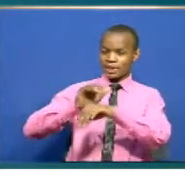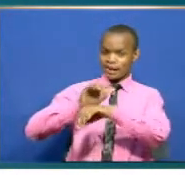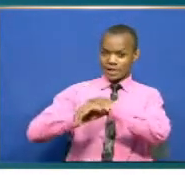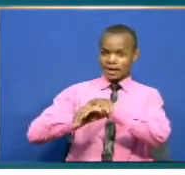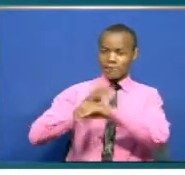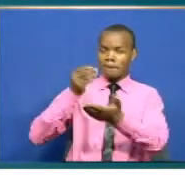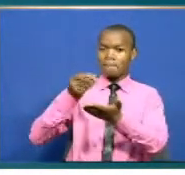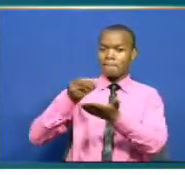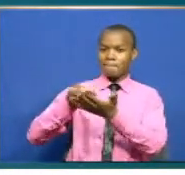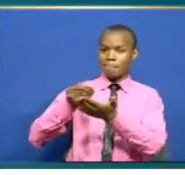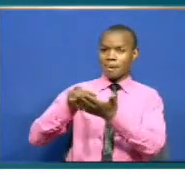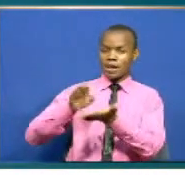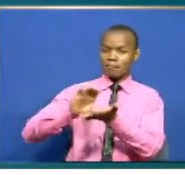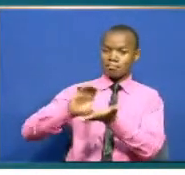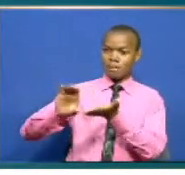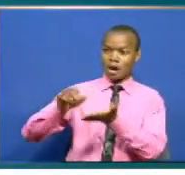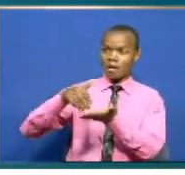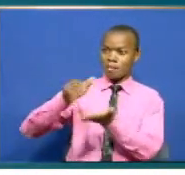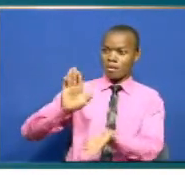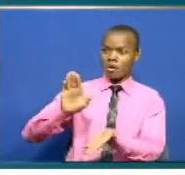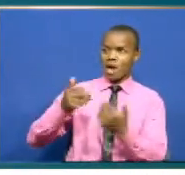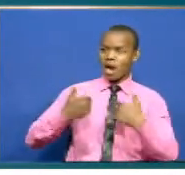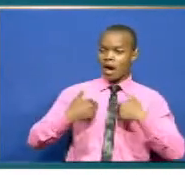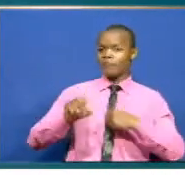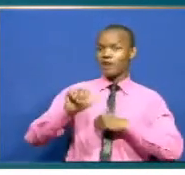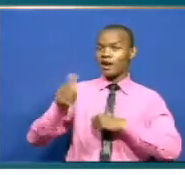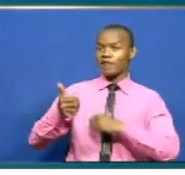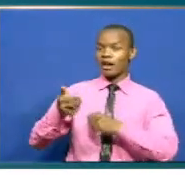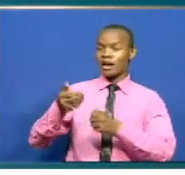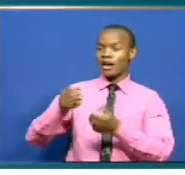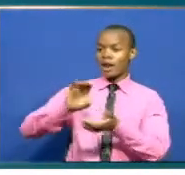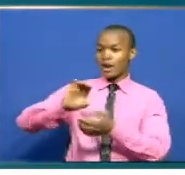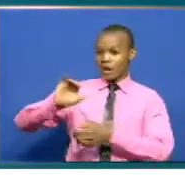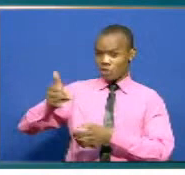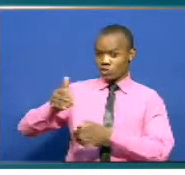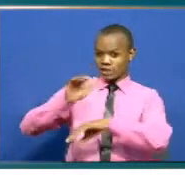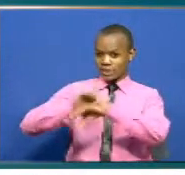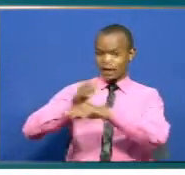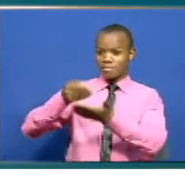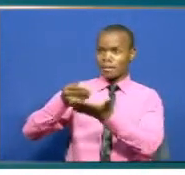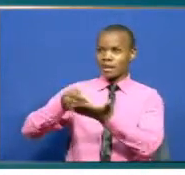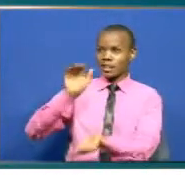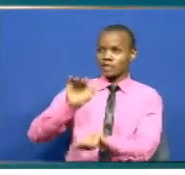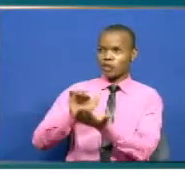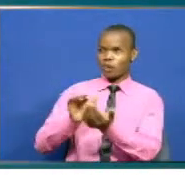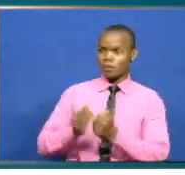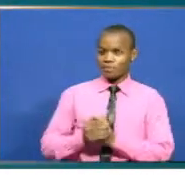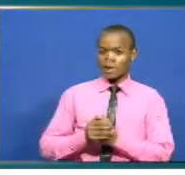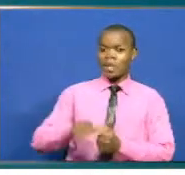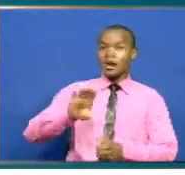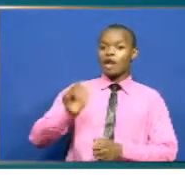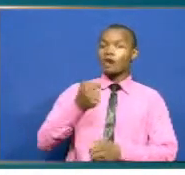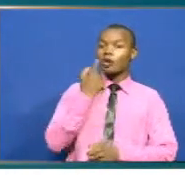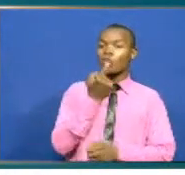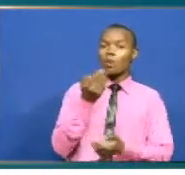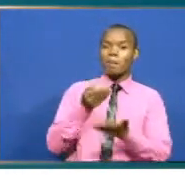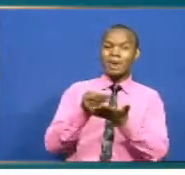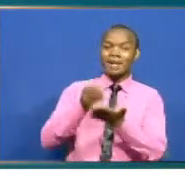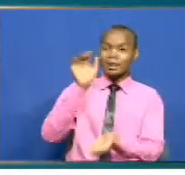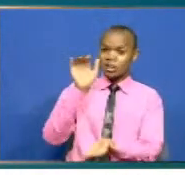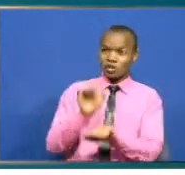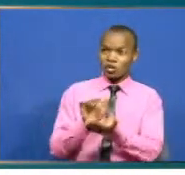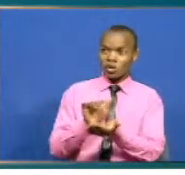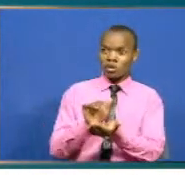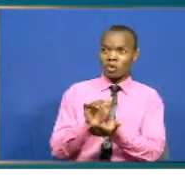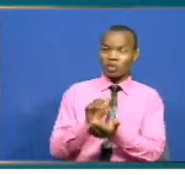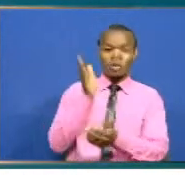counties that are not going to be getting more revenues. There are actually counties that are going to lose revenues. And definitely those counties that are going to lose revenues will definitely be